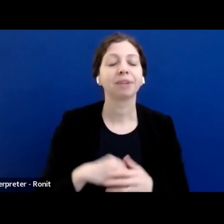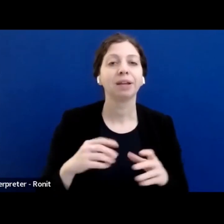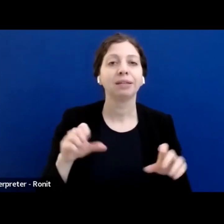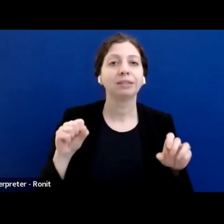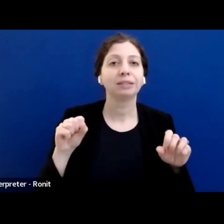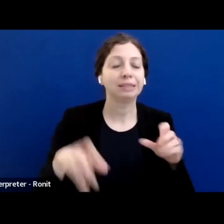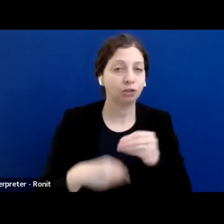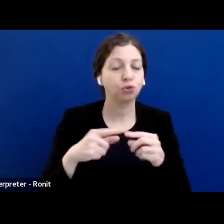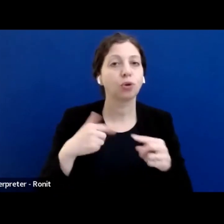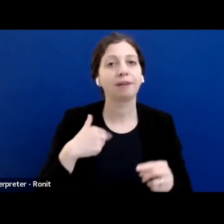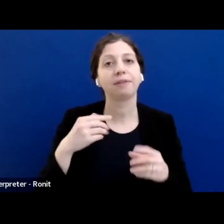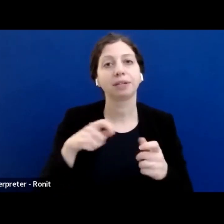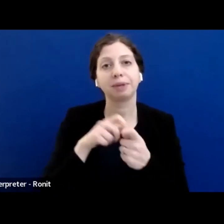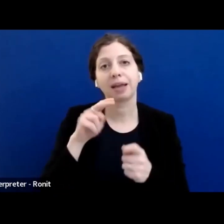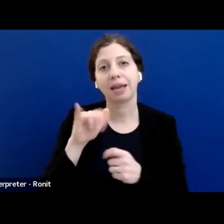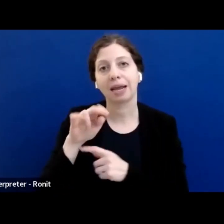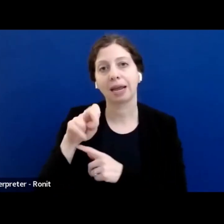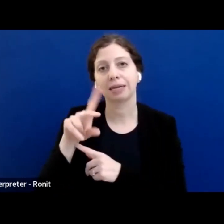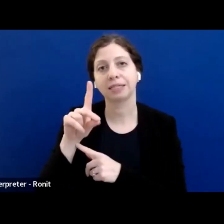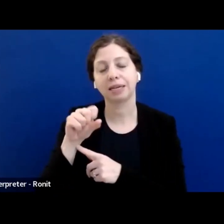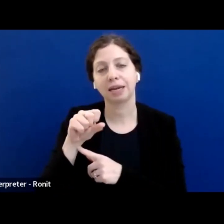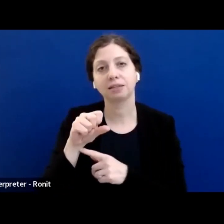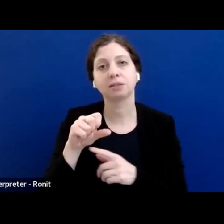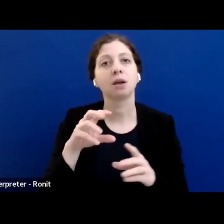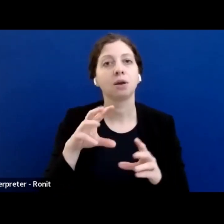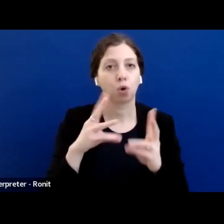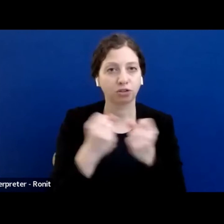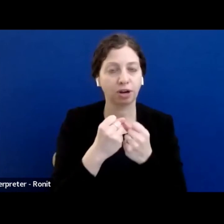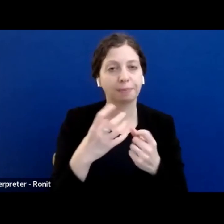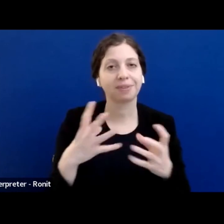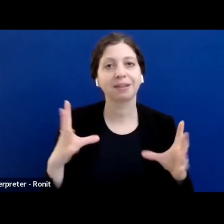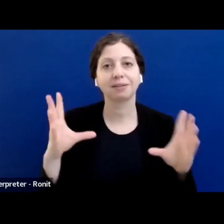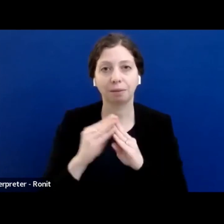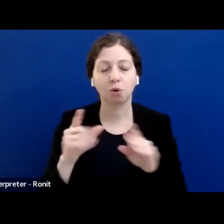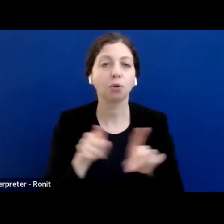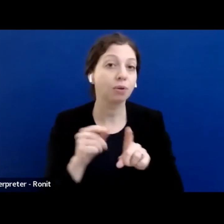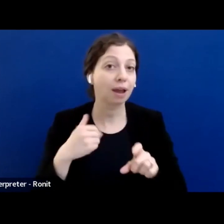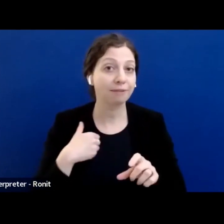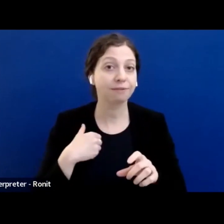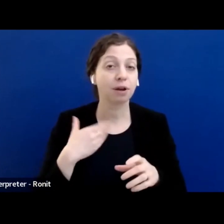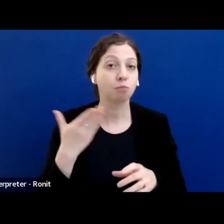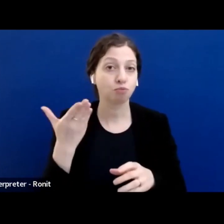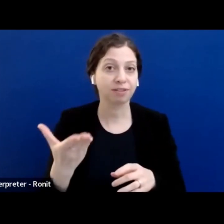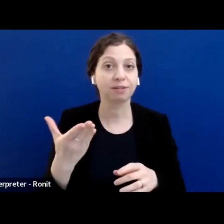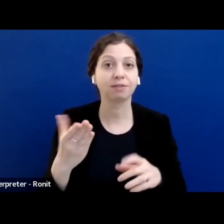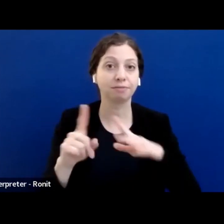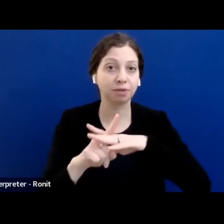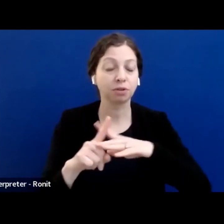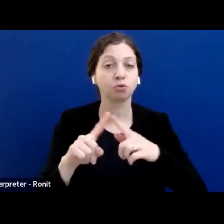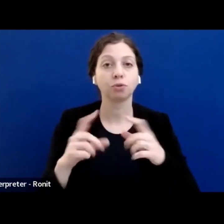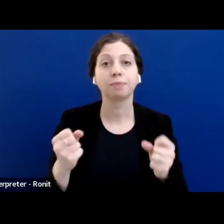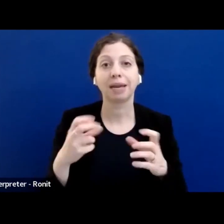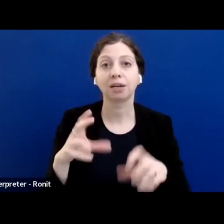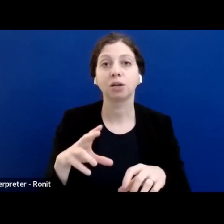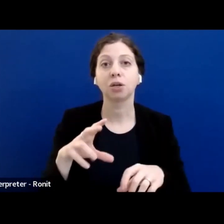specific NINDS sponsored workshops and summits, we also have a presence at numerous